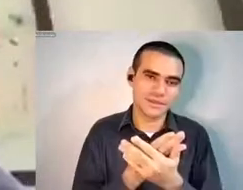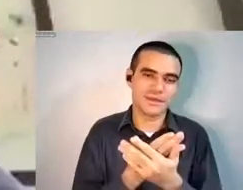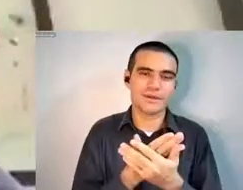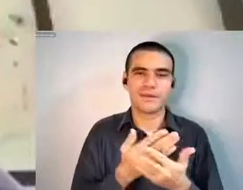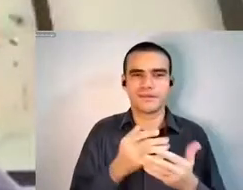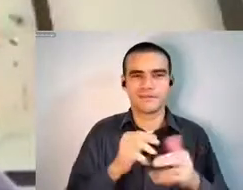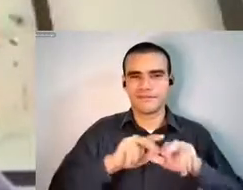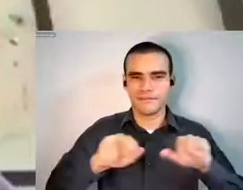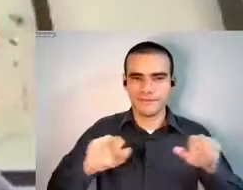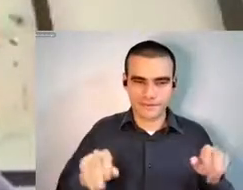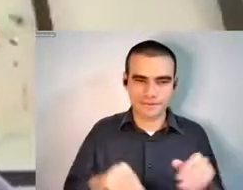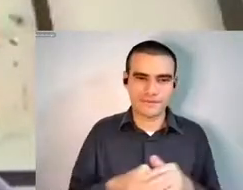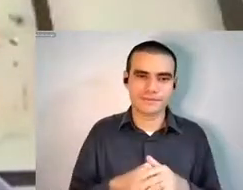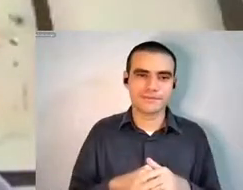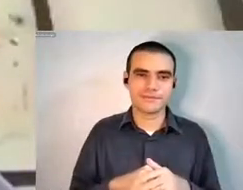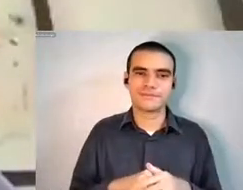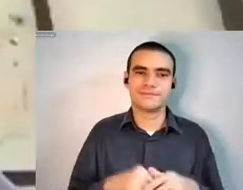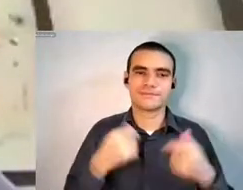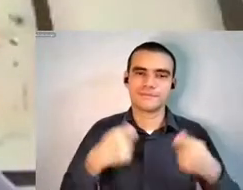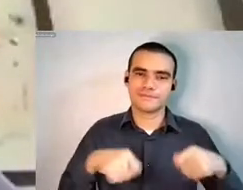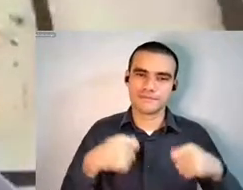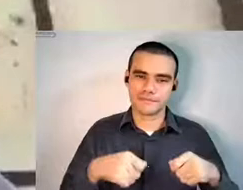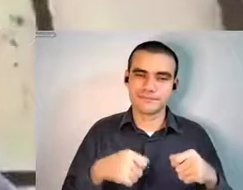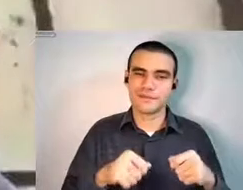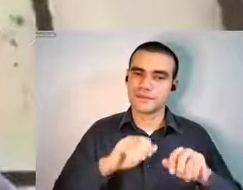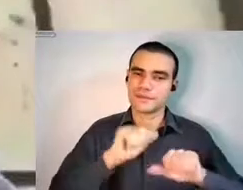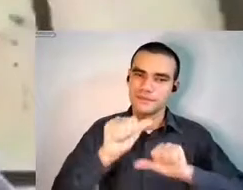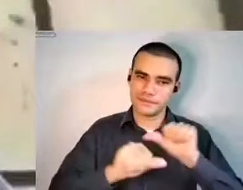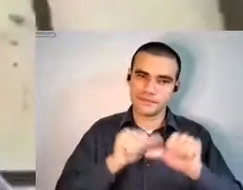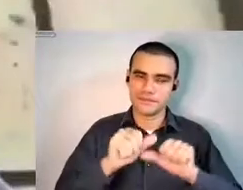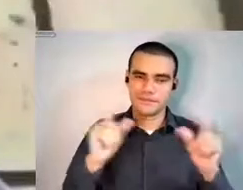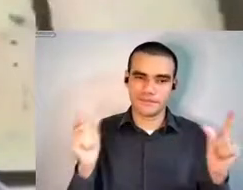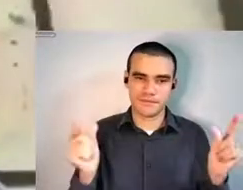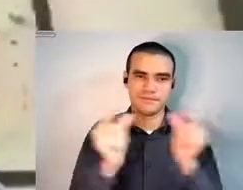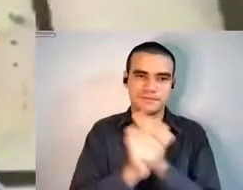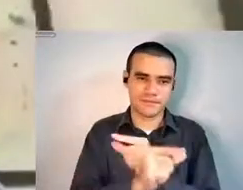schools. We need to change the mindset of Brazilians.